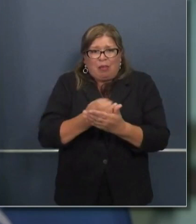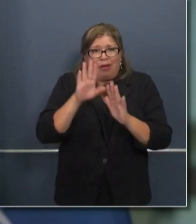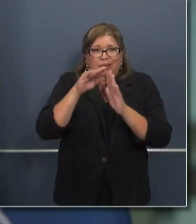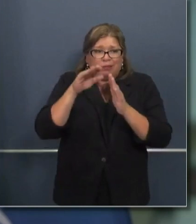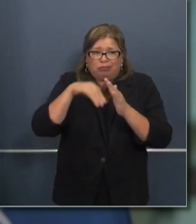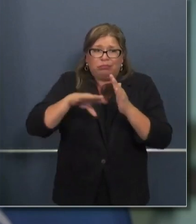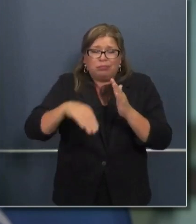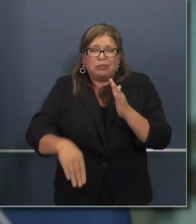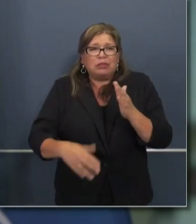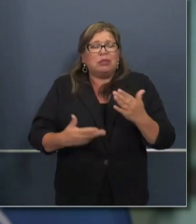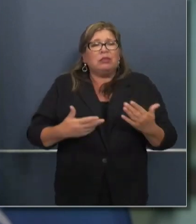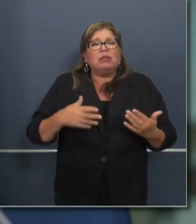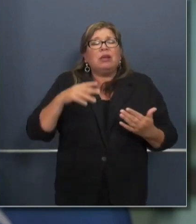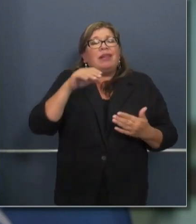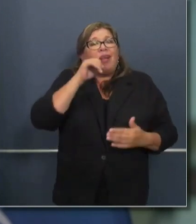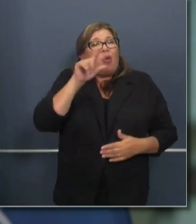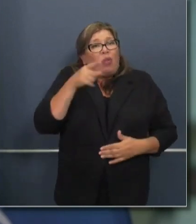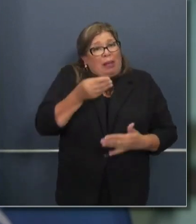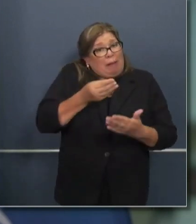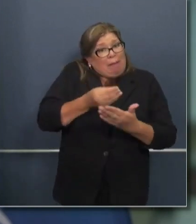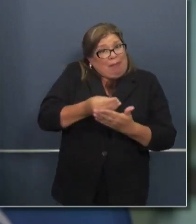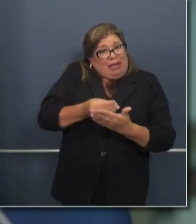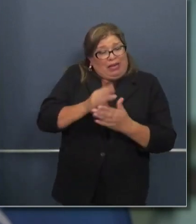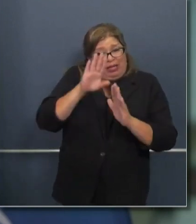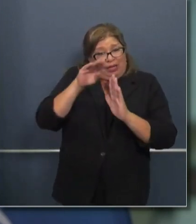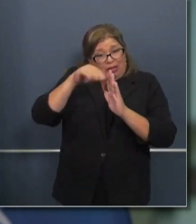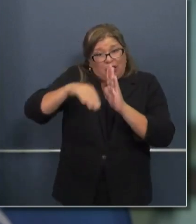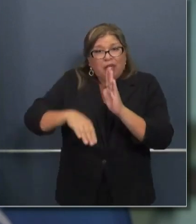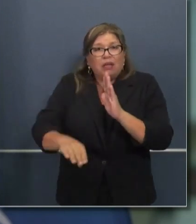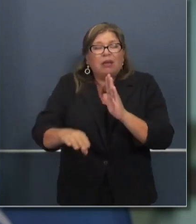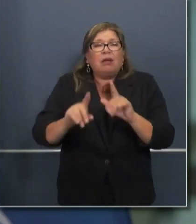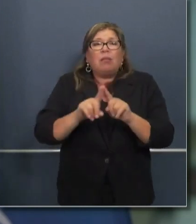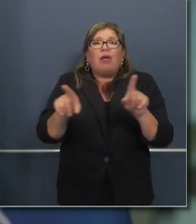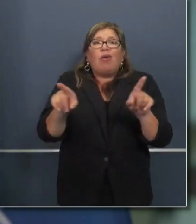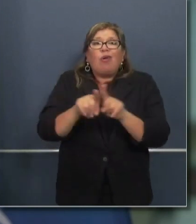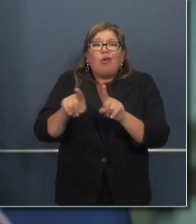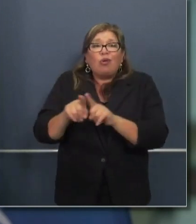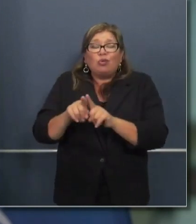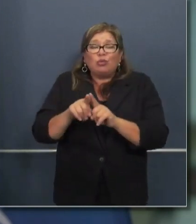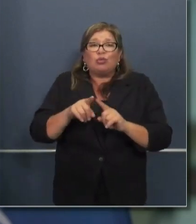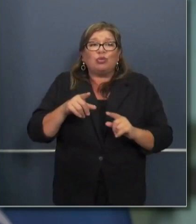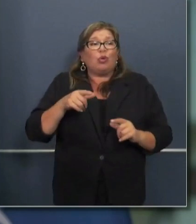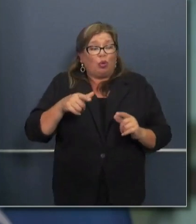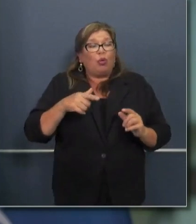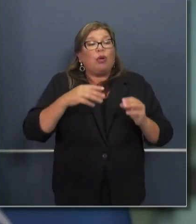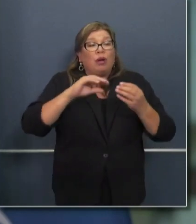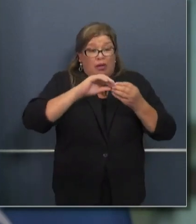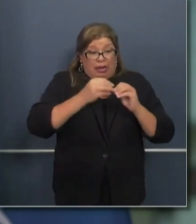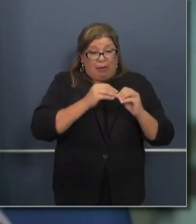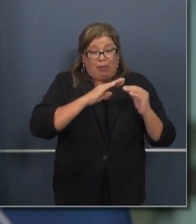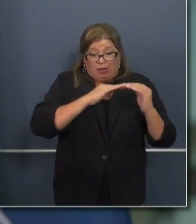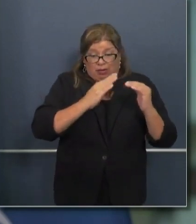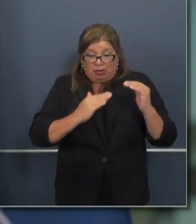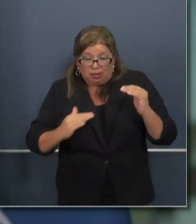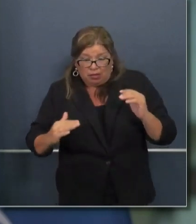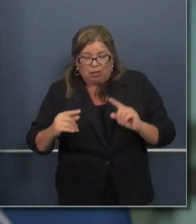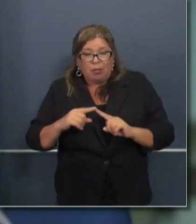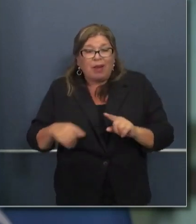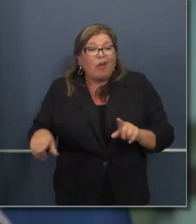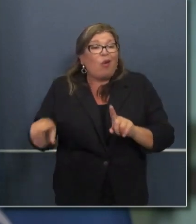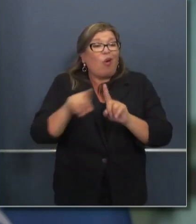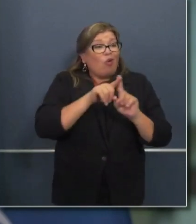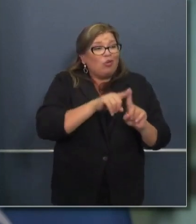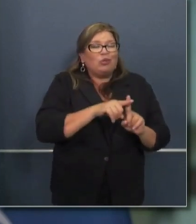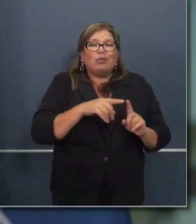address revenue shortfalls. It's also addressing increases in caseloads at the same time related to